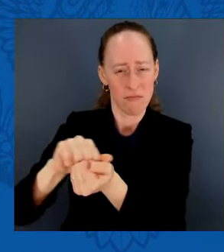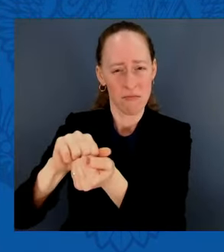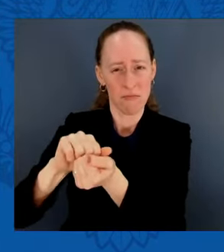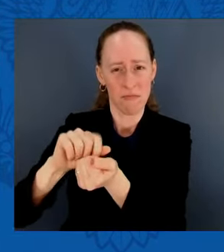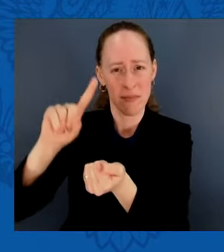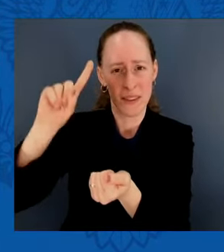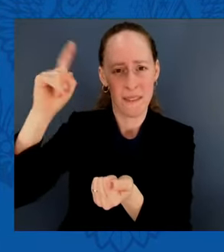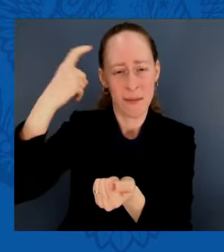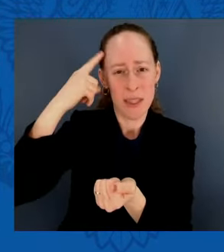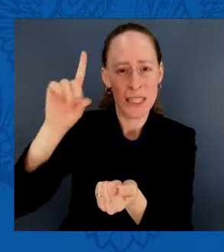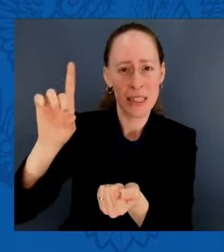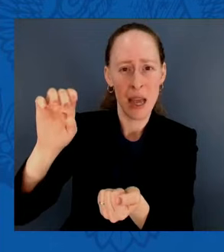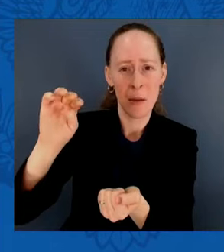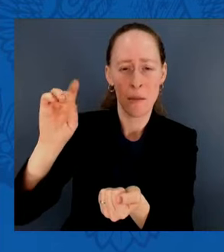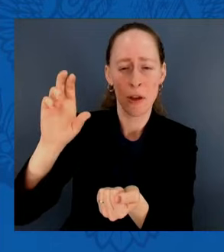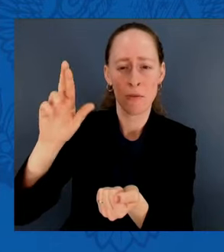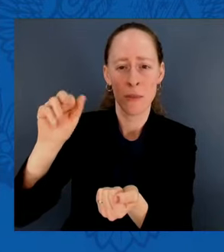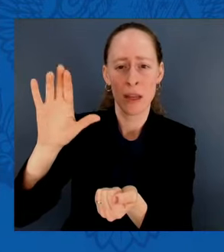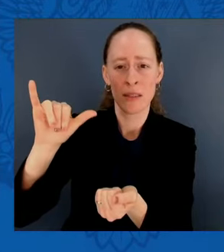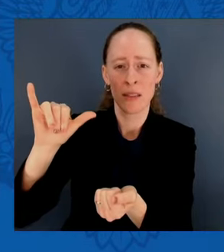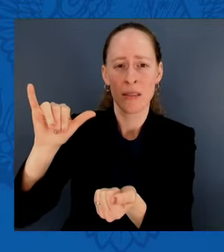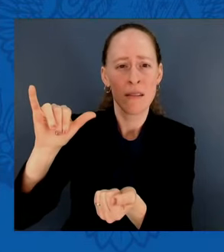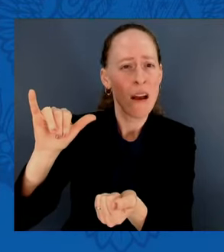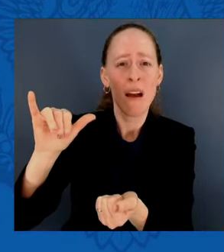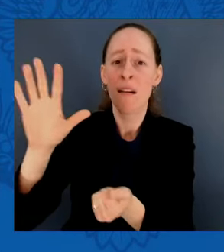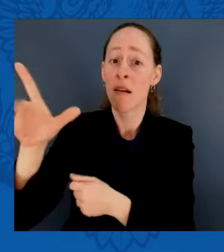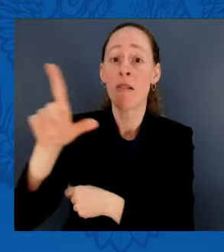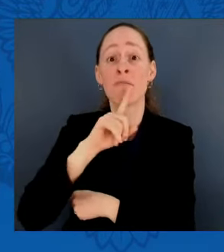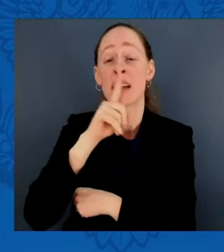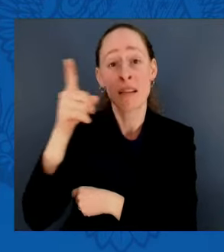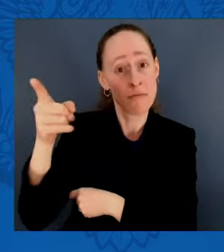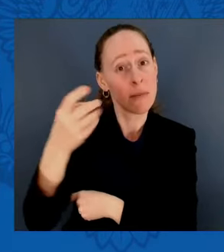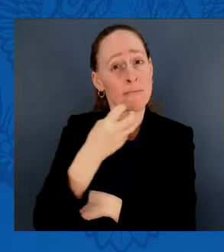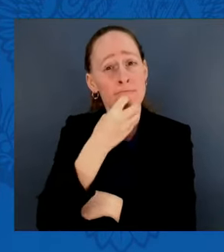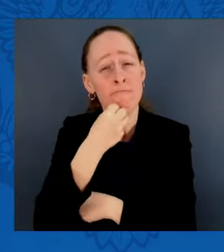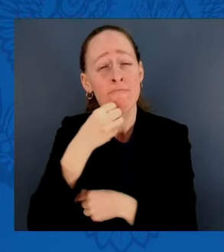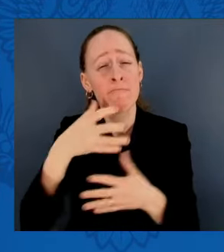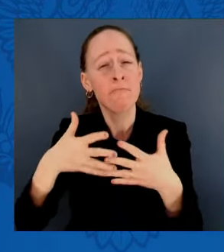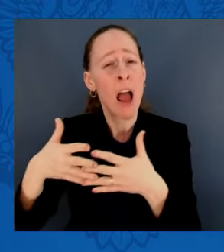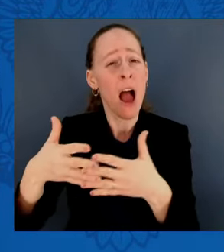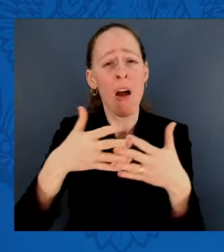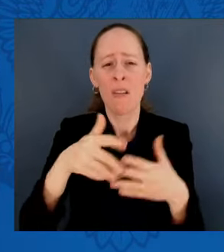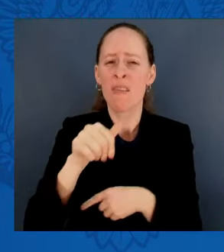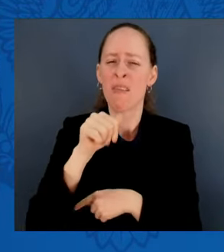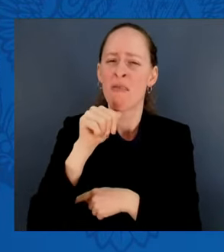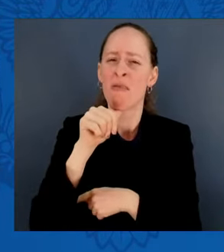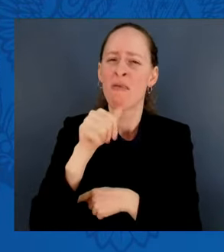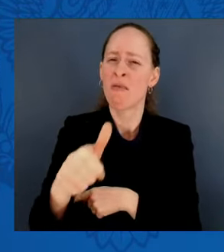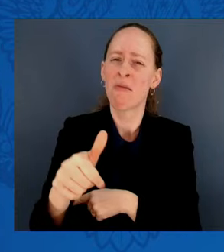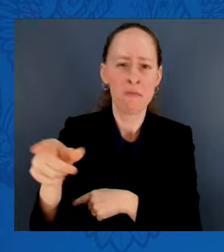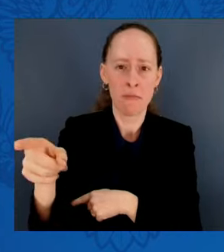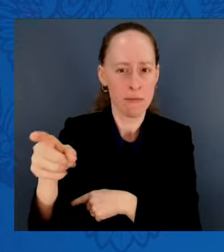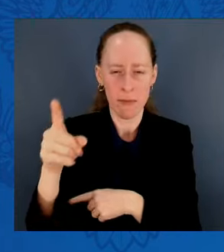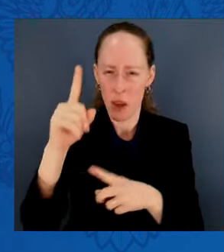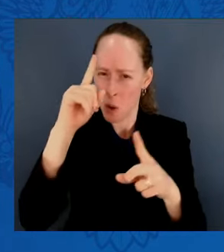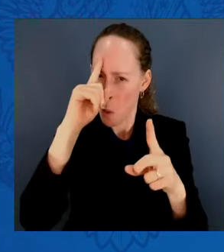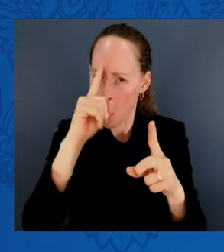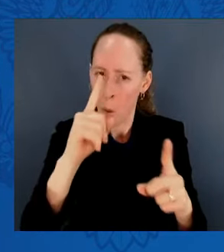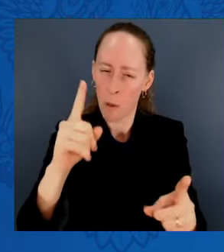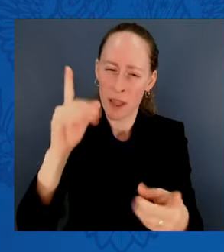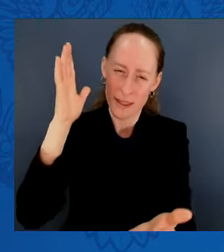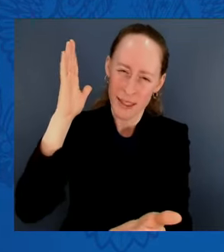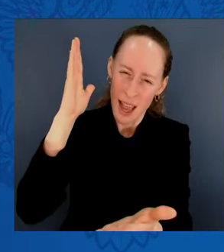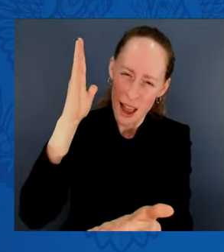patriots. They'd come to stop the peaceful transfer of power, to overturn the will of the people. January 6th